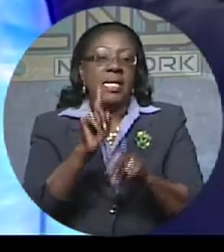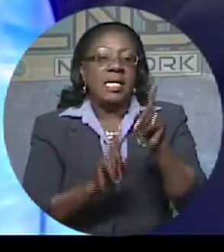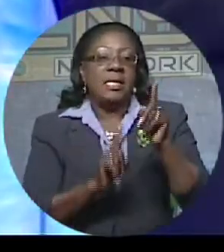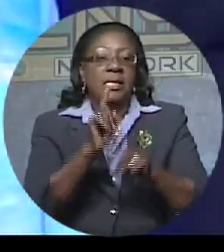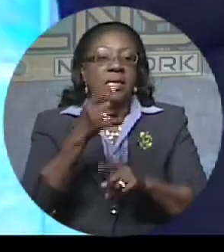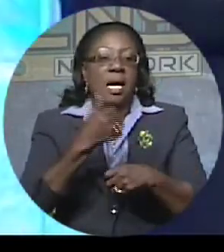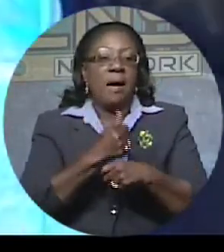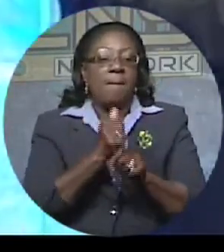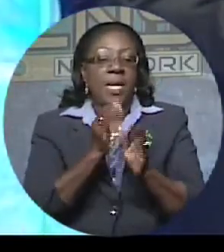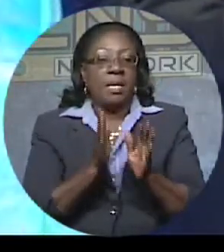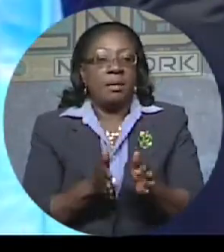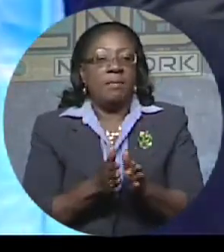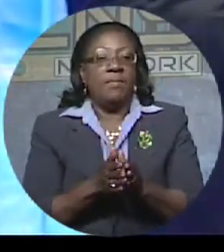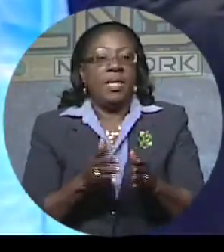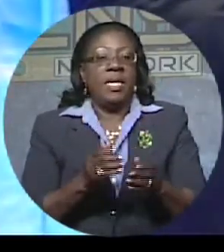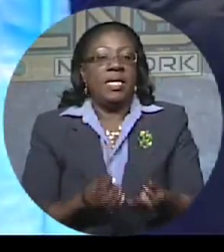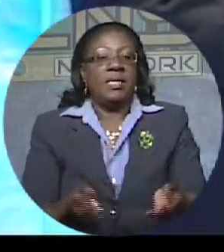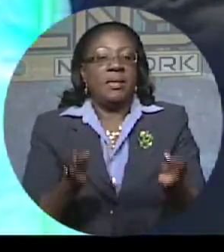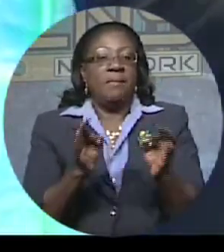watching,